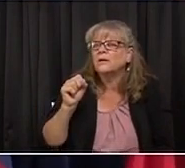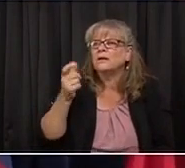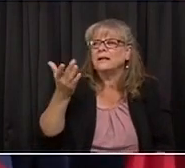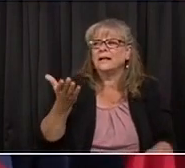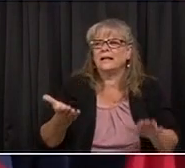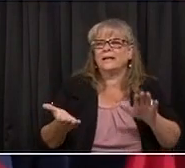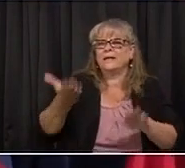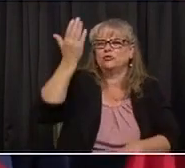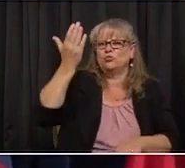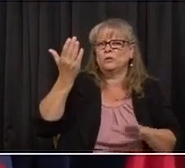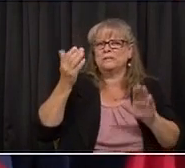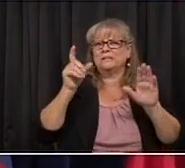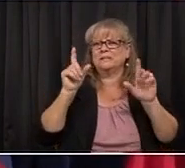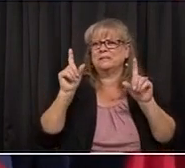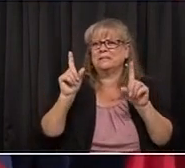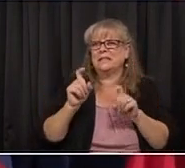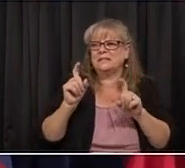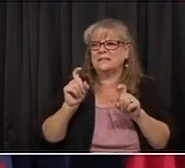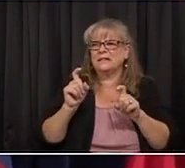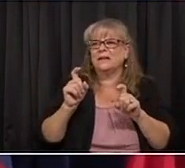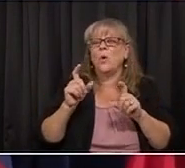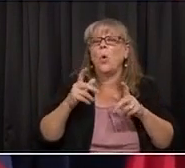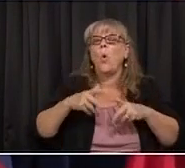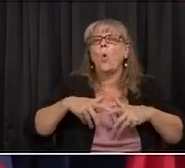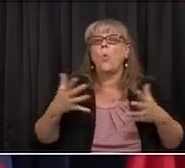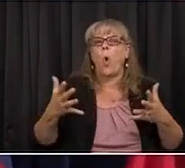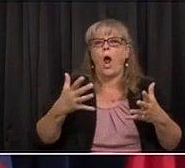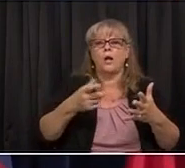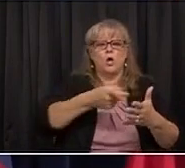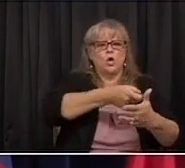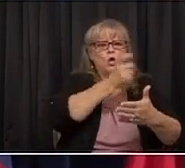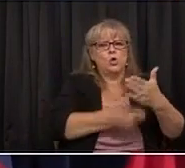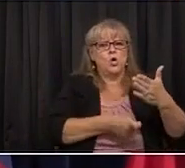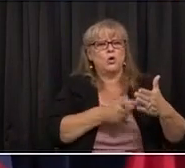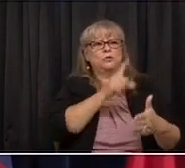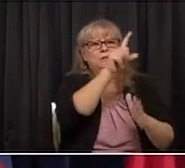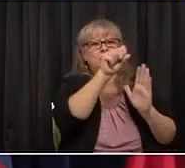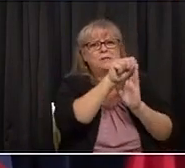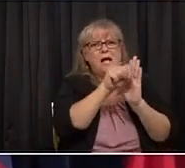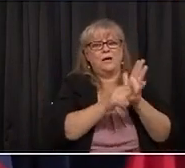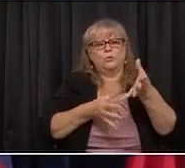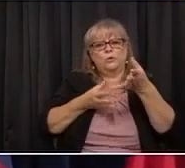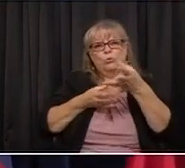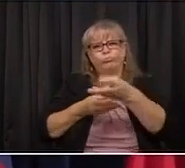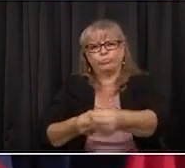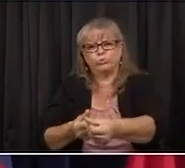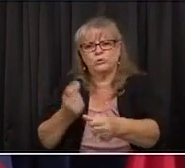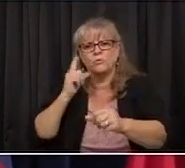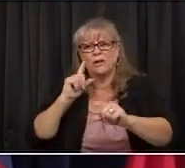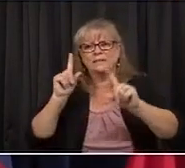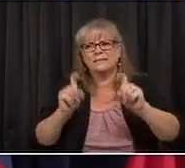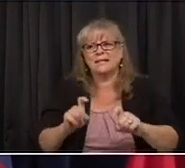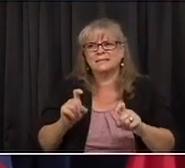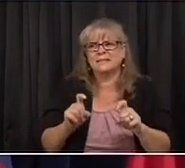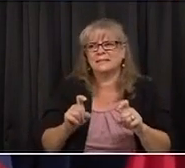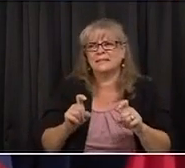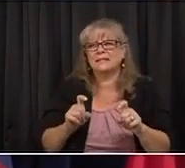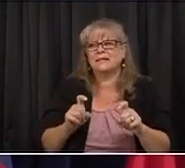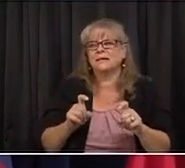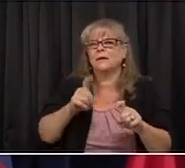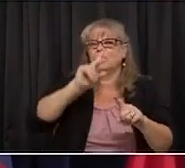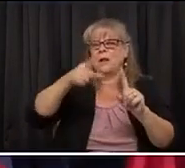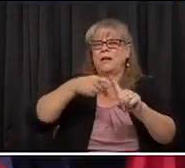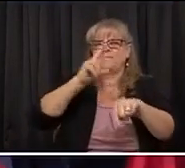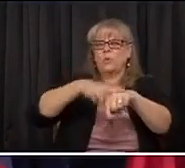online, and also what the cost might be to the state if there's any kind of extra burden since we're not using those national providers. Yeah, really, they're rolling